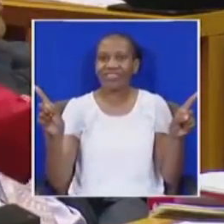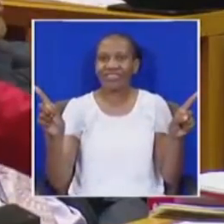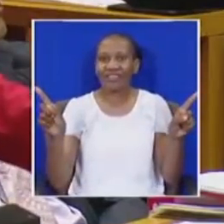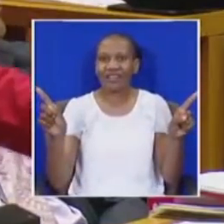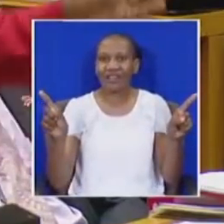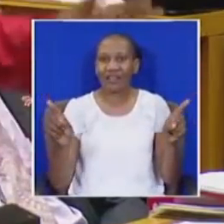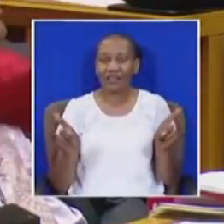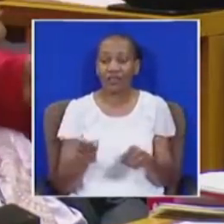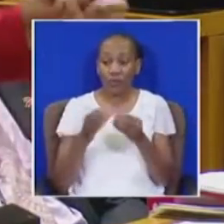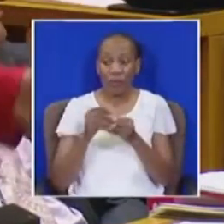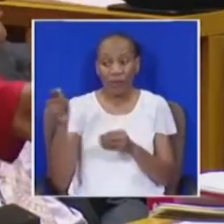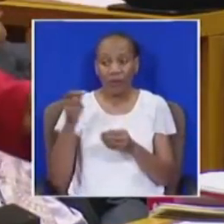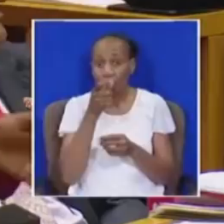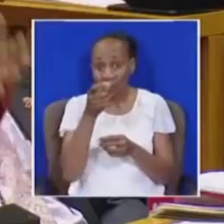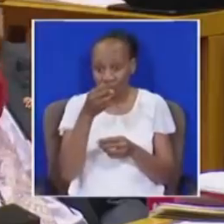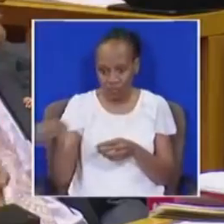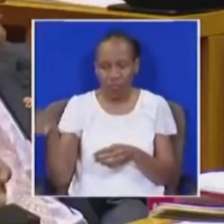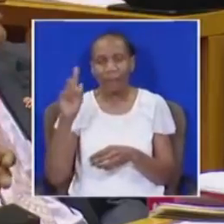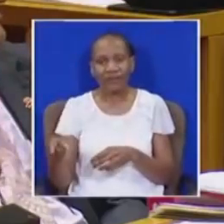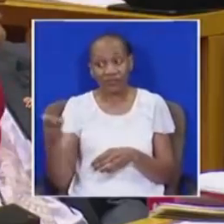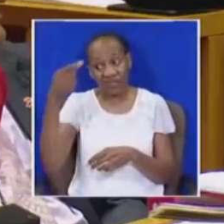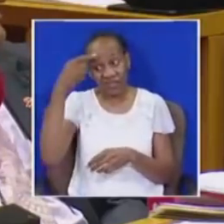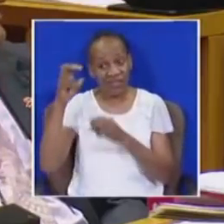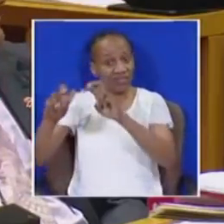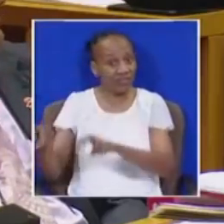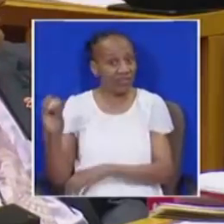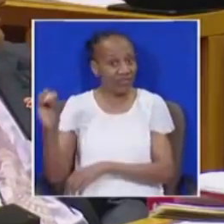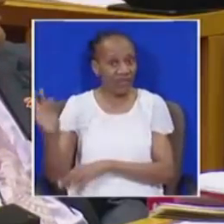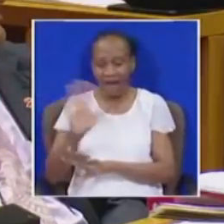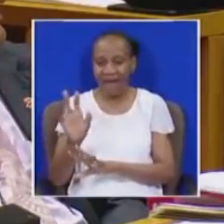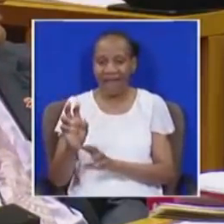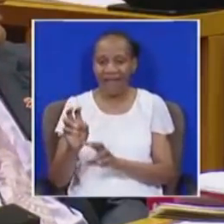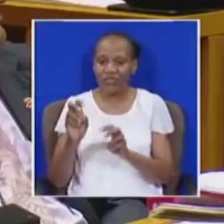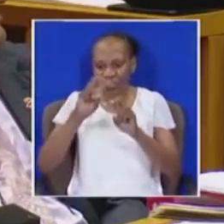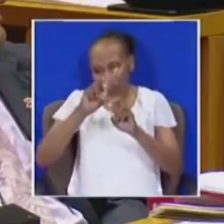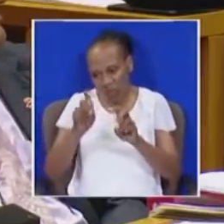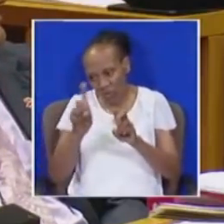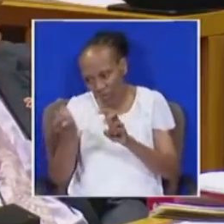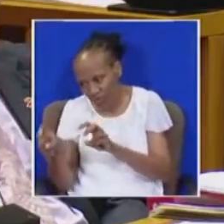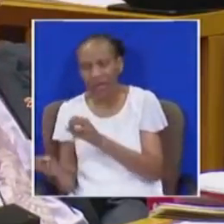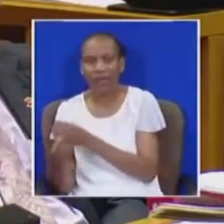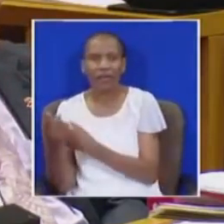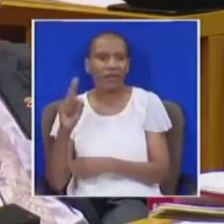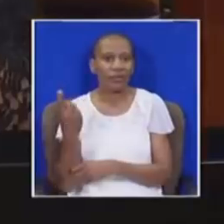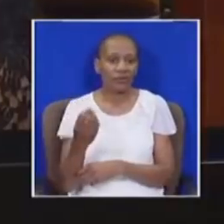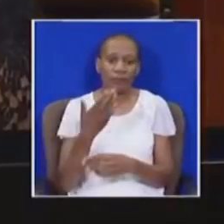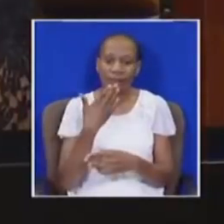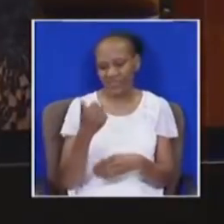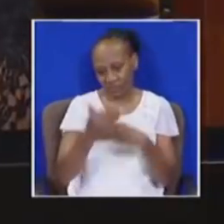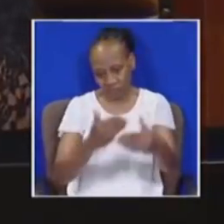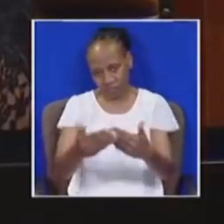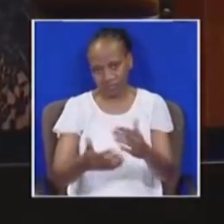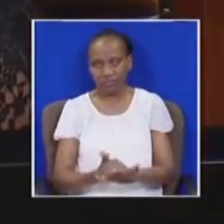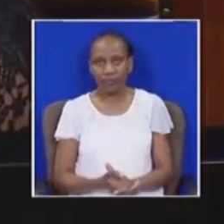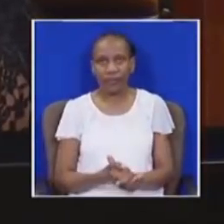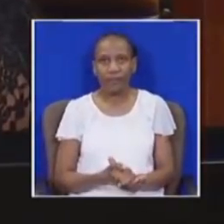he must withdraw. He thought there's an investigation. There's no investigation. There's an inquiry. Thank you, Chair. So can we proceed?